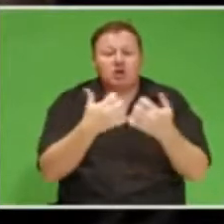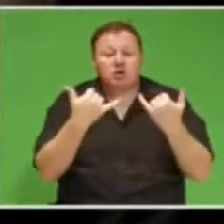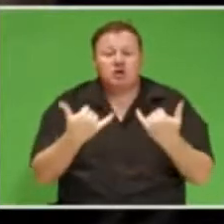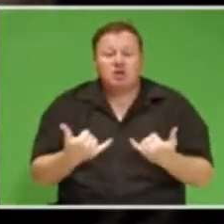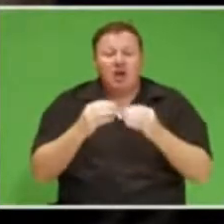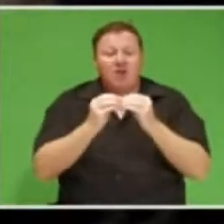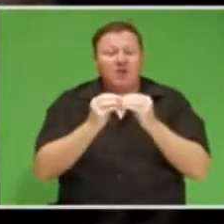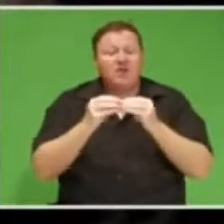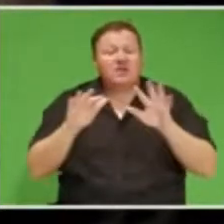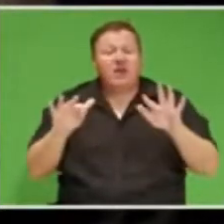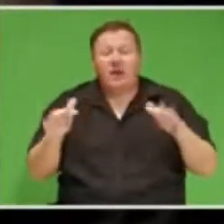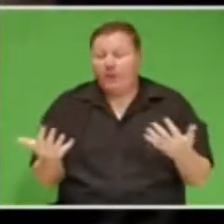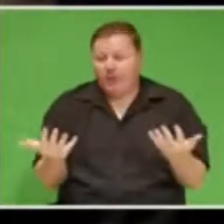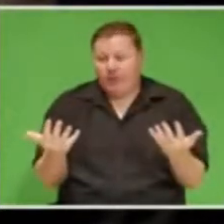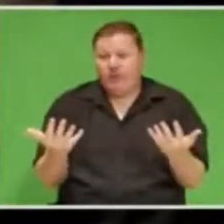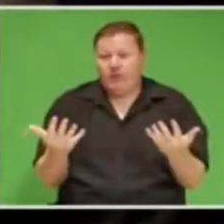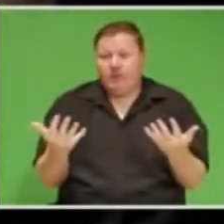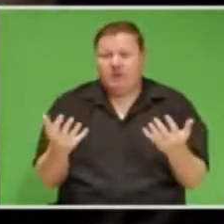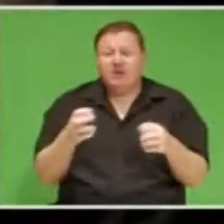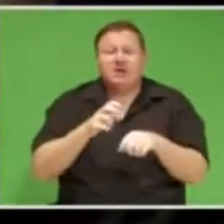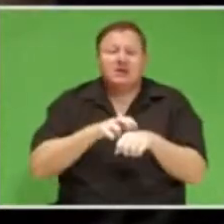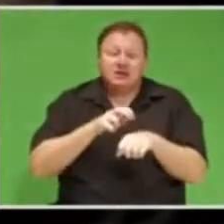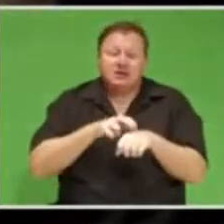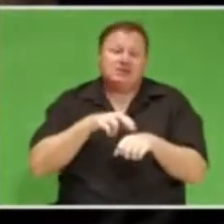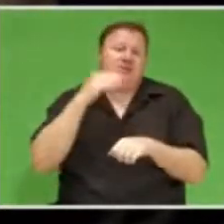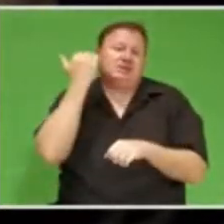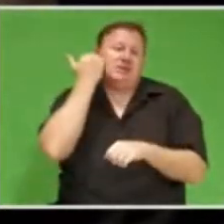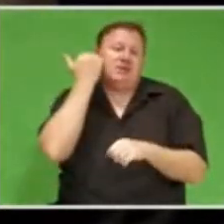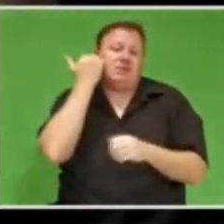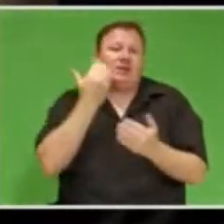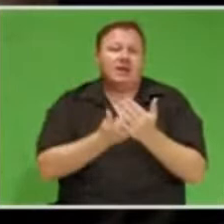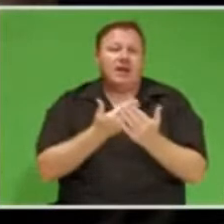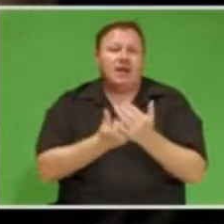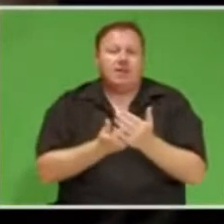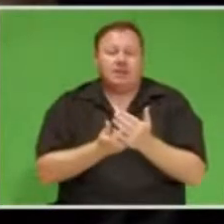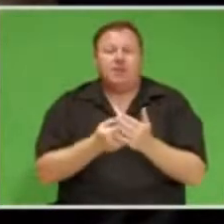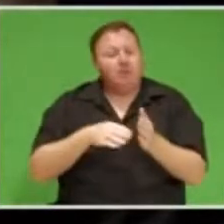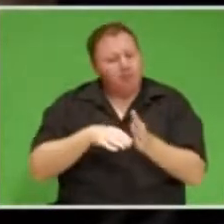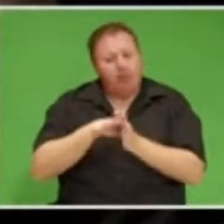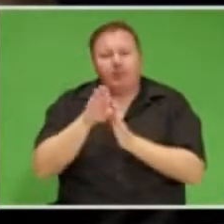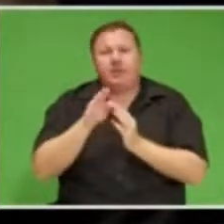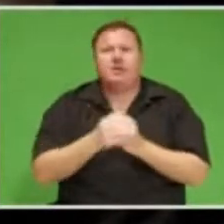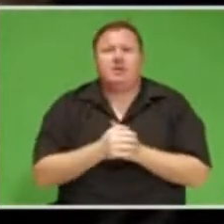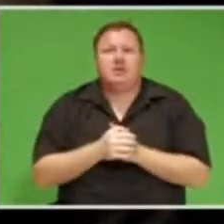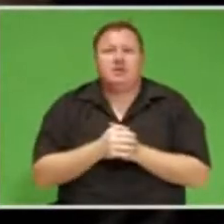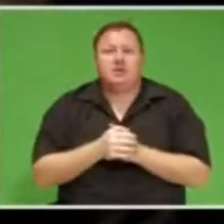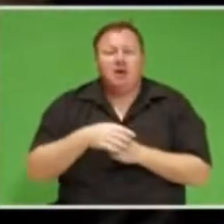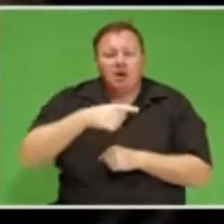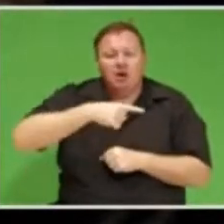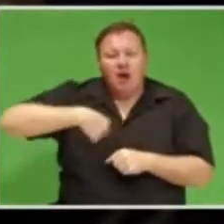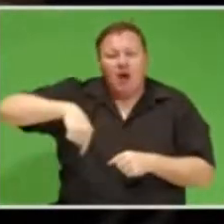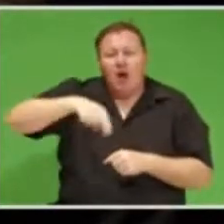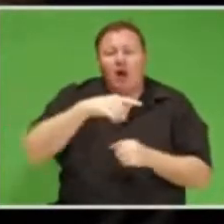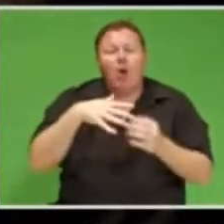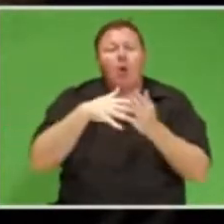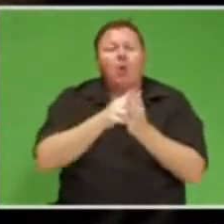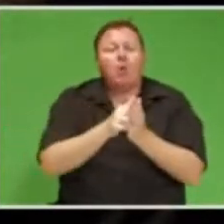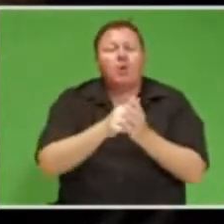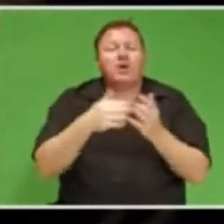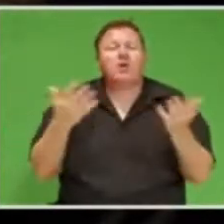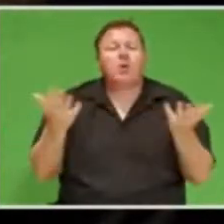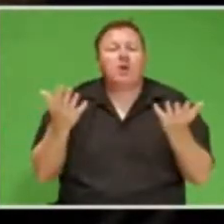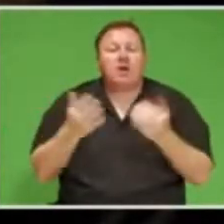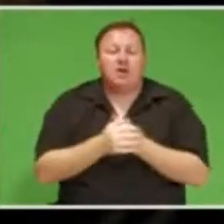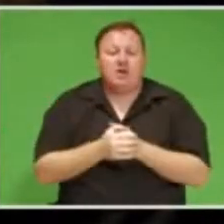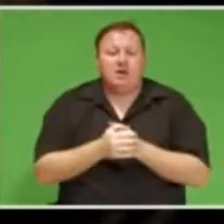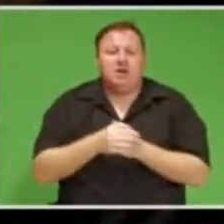need a capable and effective state. Our greatest weaknesses are in the